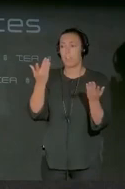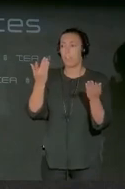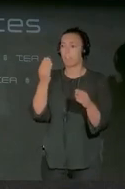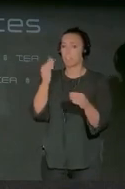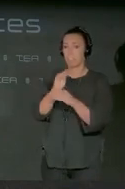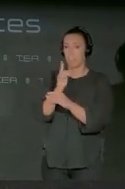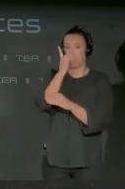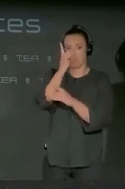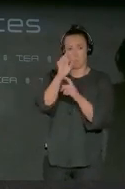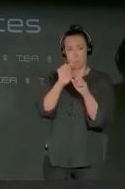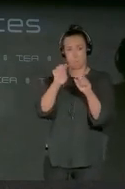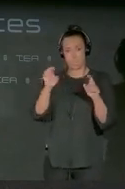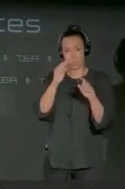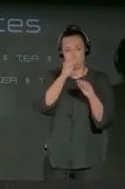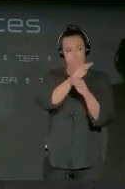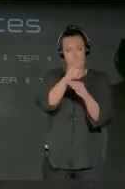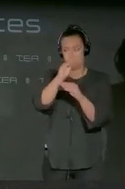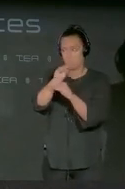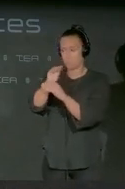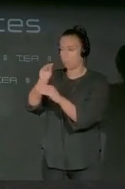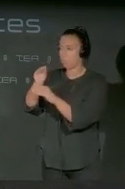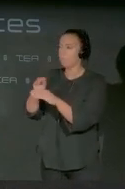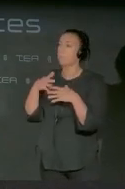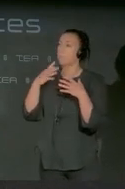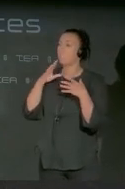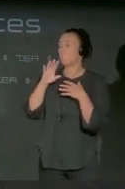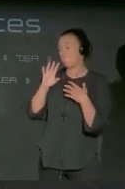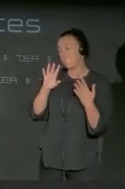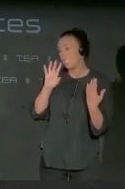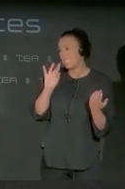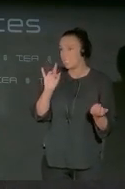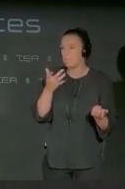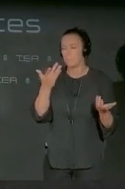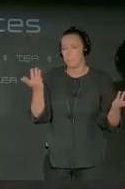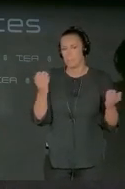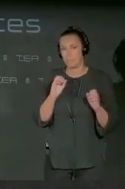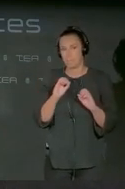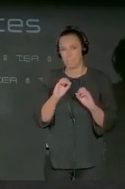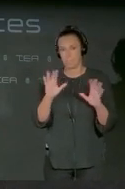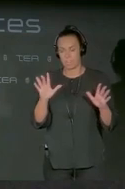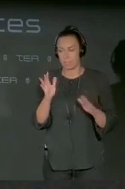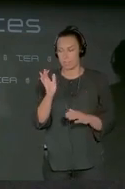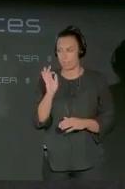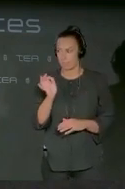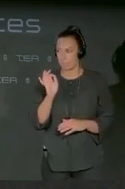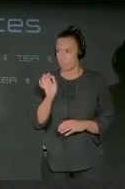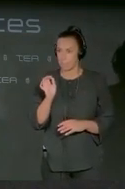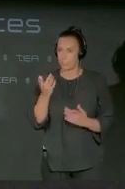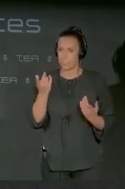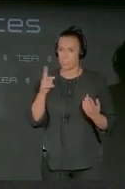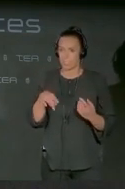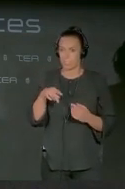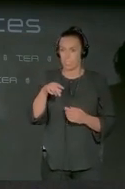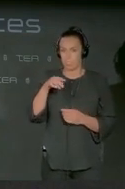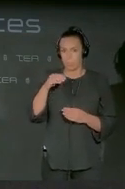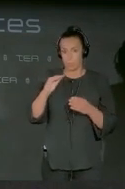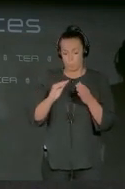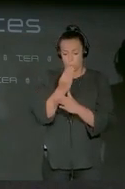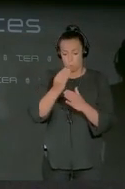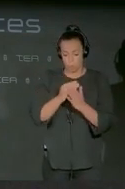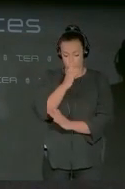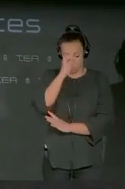effect a cultural co-production in terms of the geographic scope. Whether